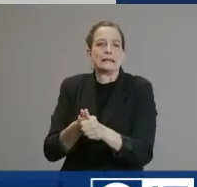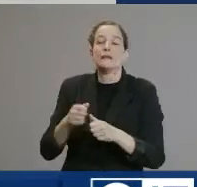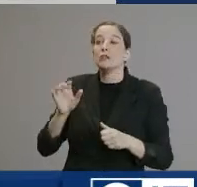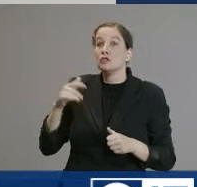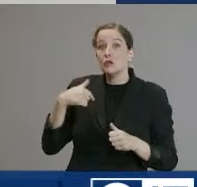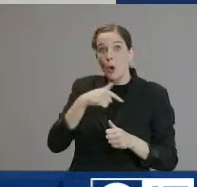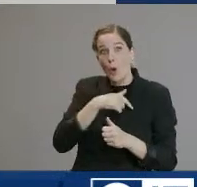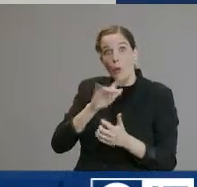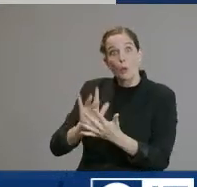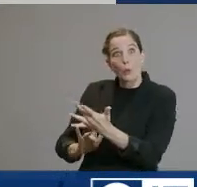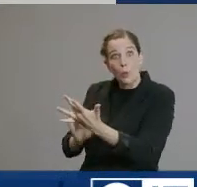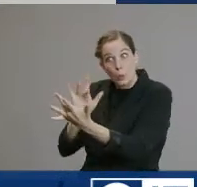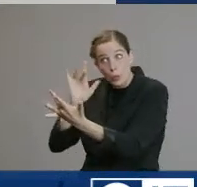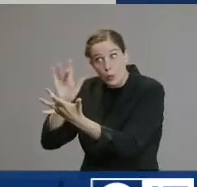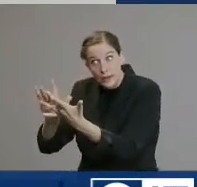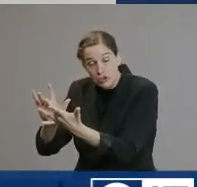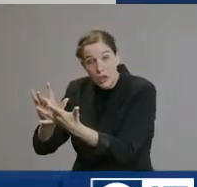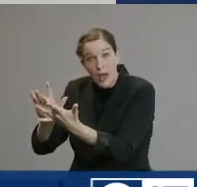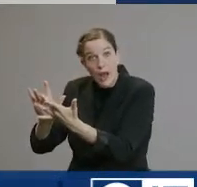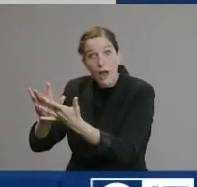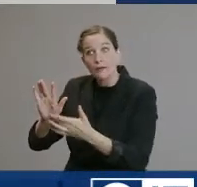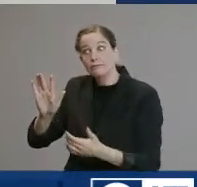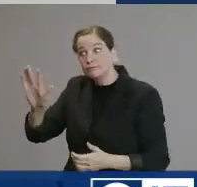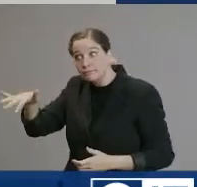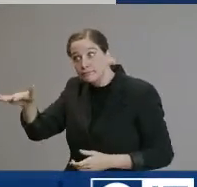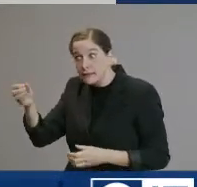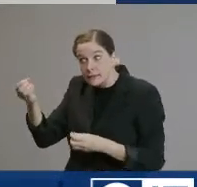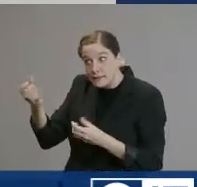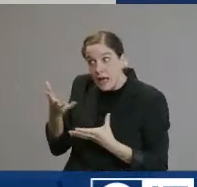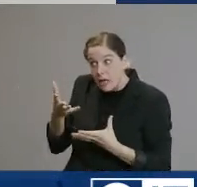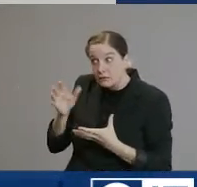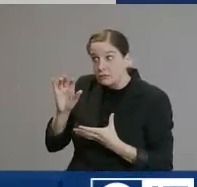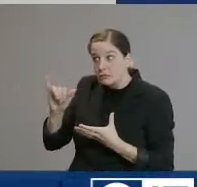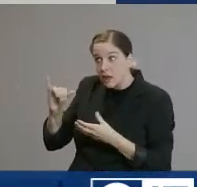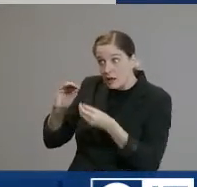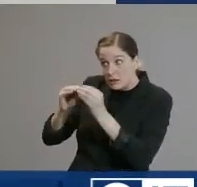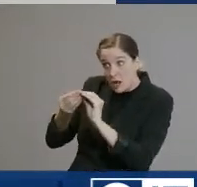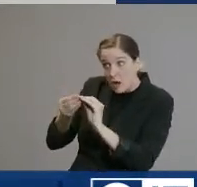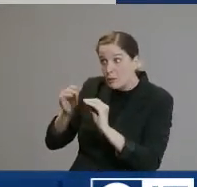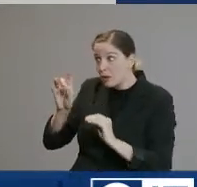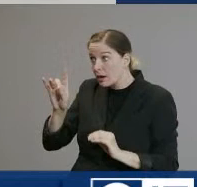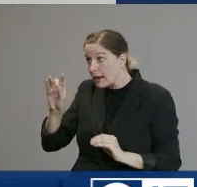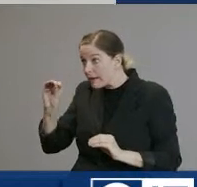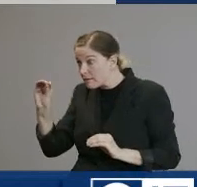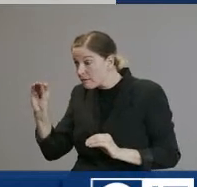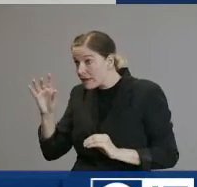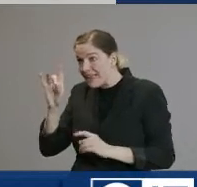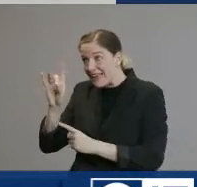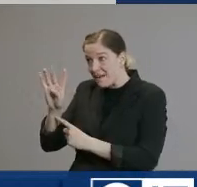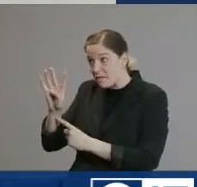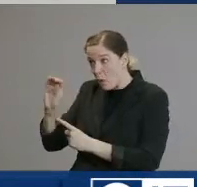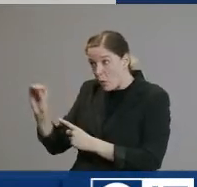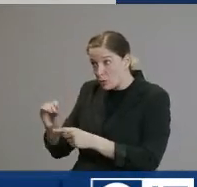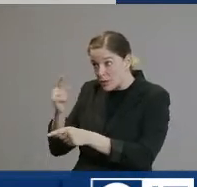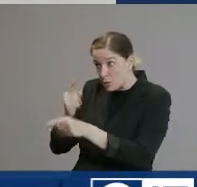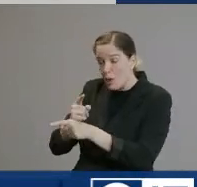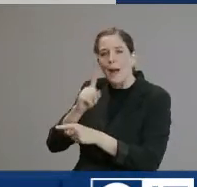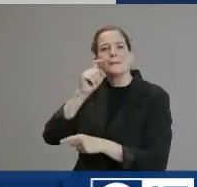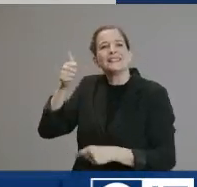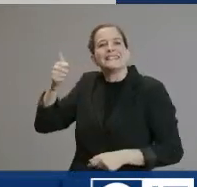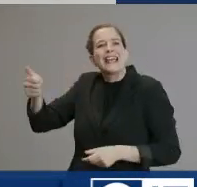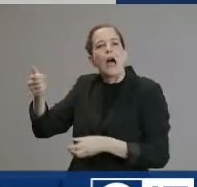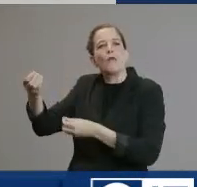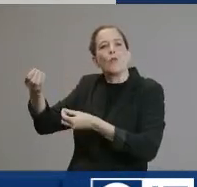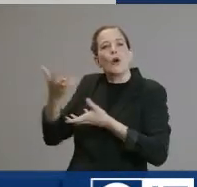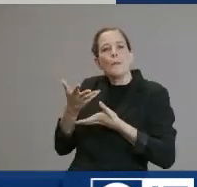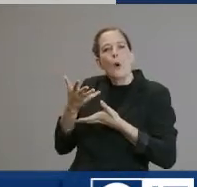having them tell us whether that data is accurate. Now it's self-reported data, and then we will be working with them to see if that's something they can bring back